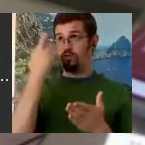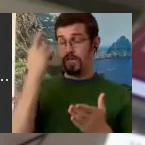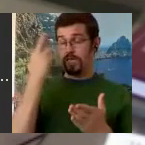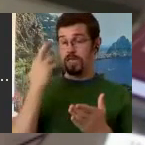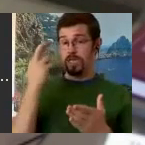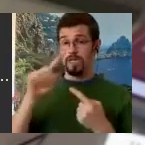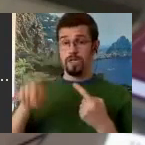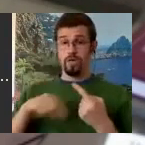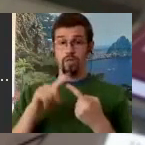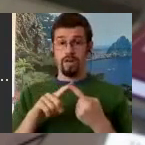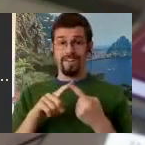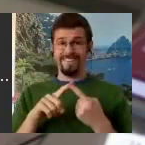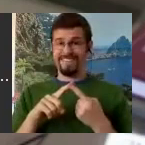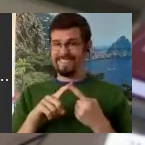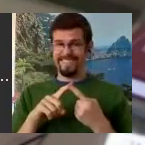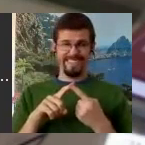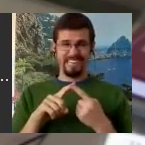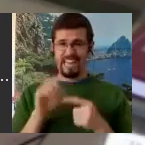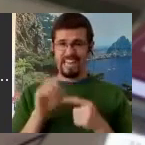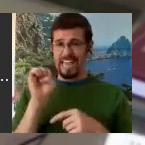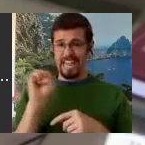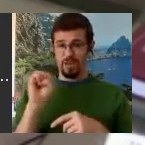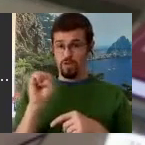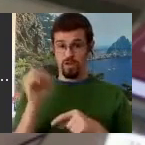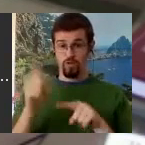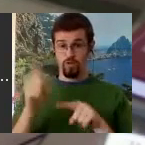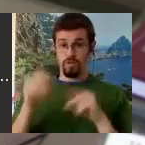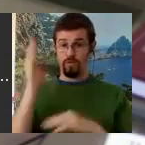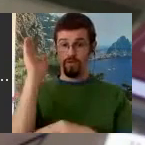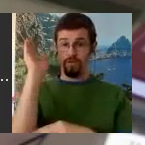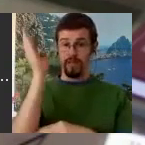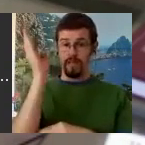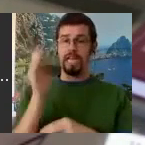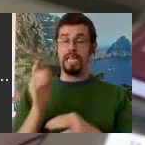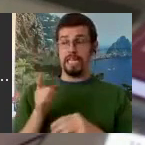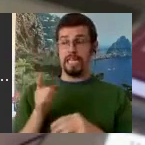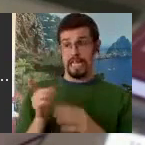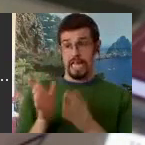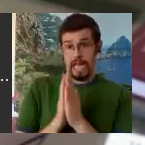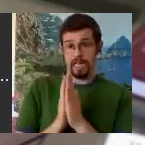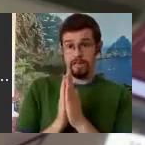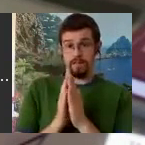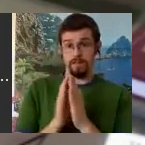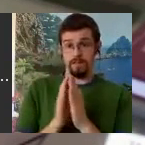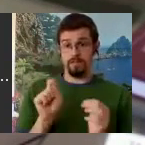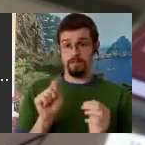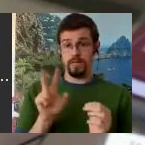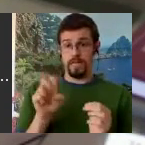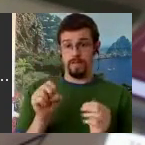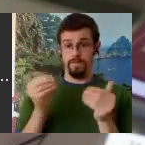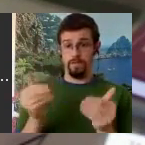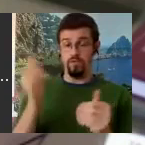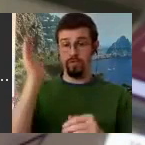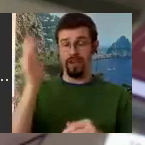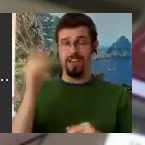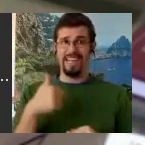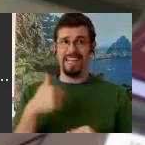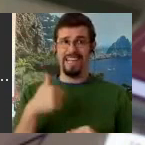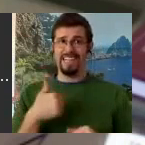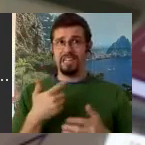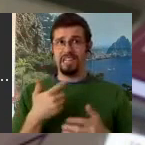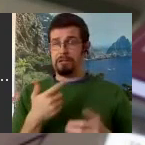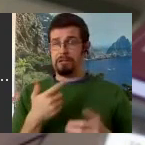that Eduardo wasn't able to present, he asked if Steve would go ahead and present anyway, and I said, why not? And I asked